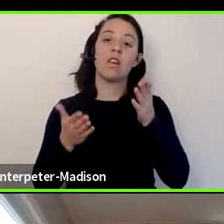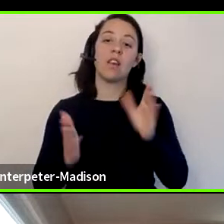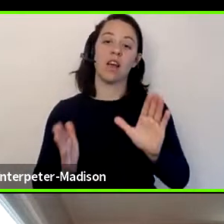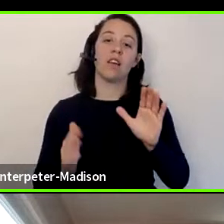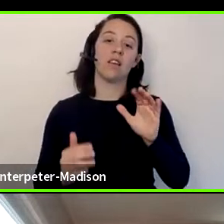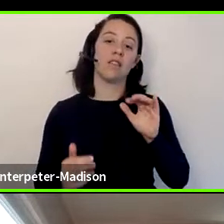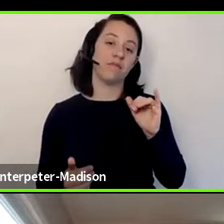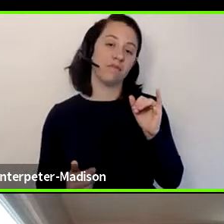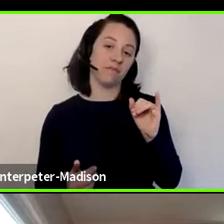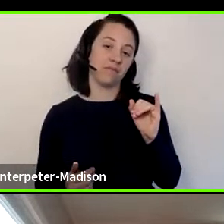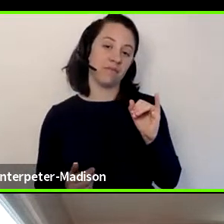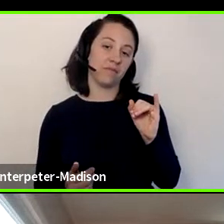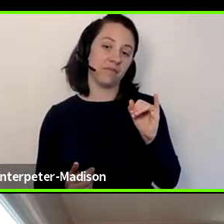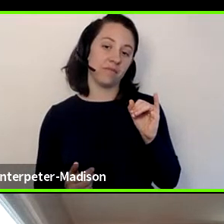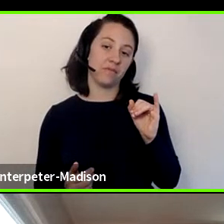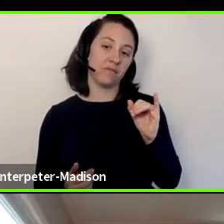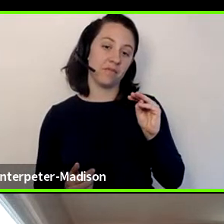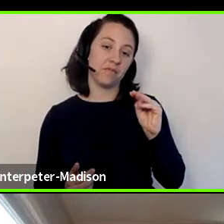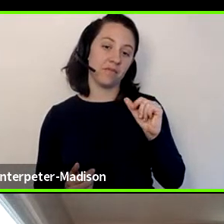Imam